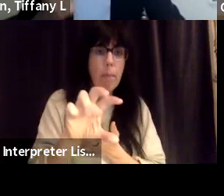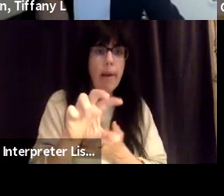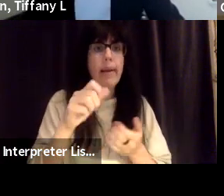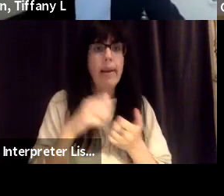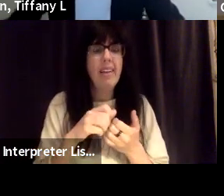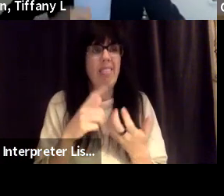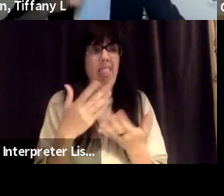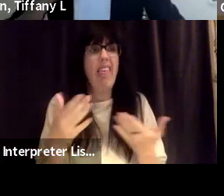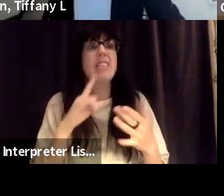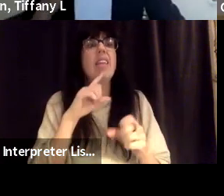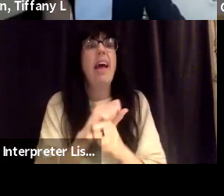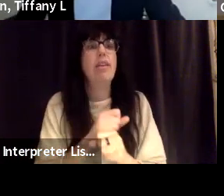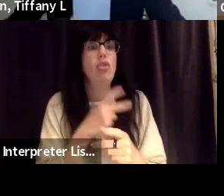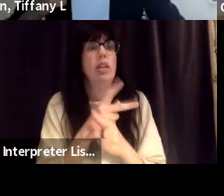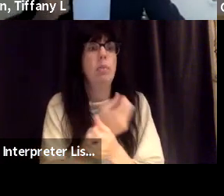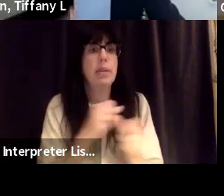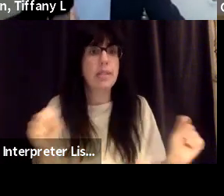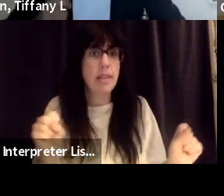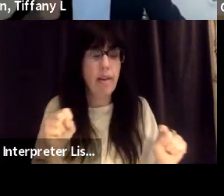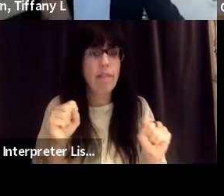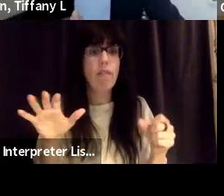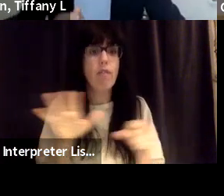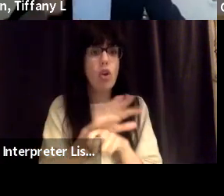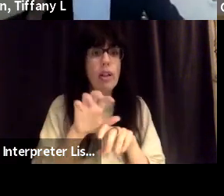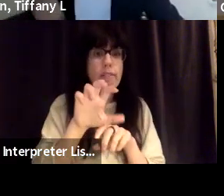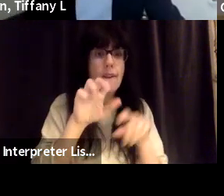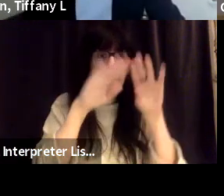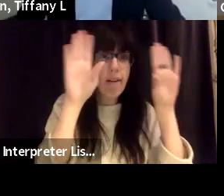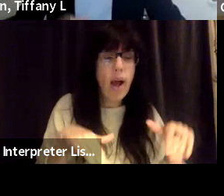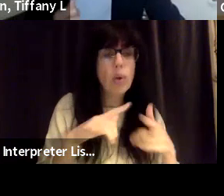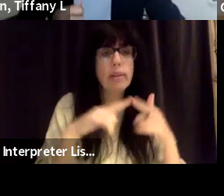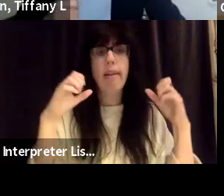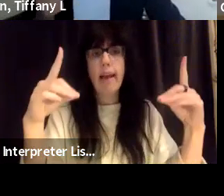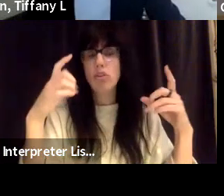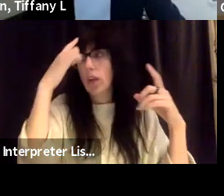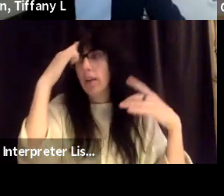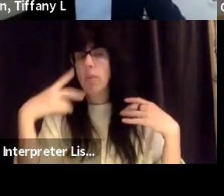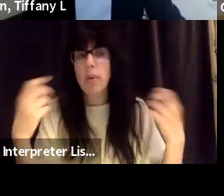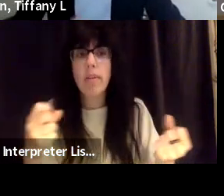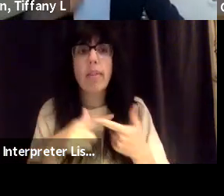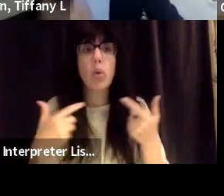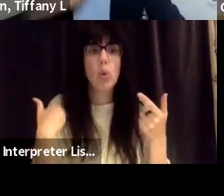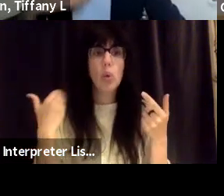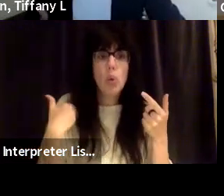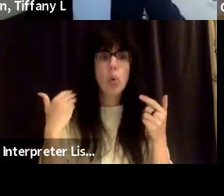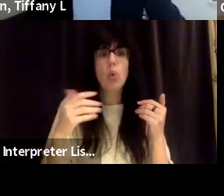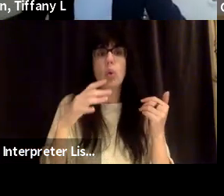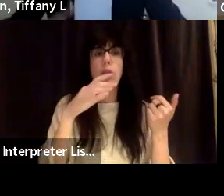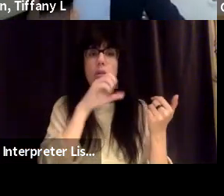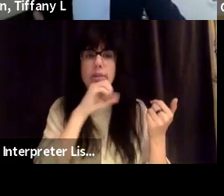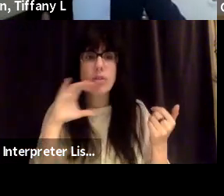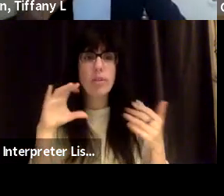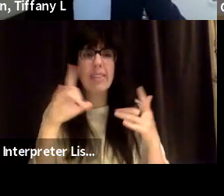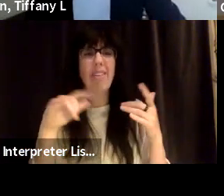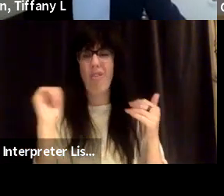us safe and healthy, fully funding housing, healthcare, education, mental health care, youth and elder care programs, all of the things